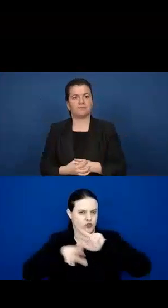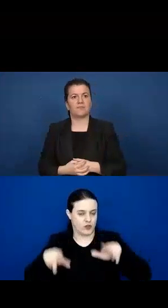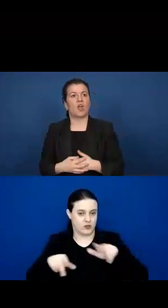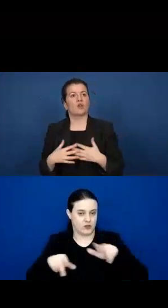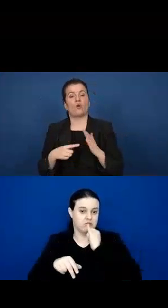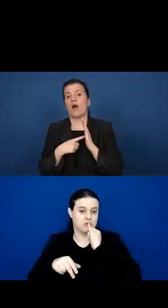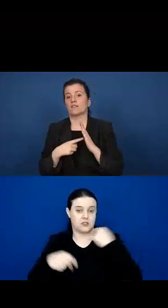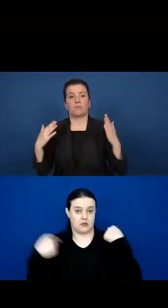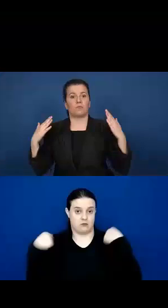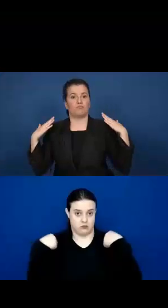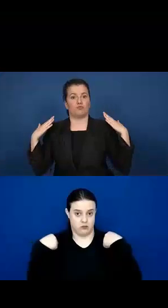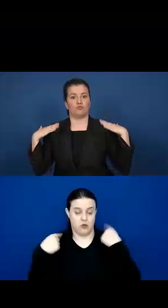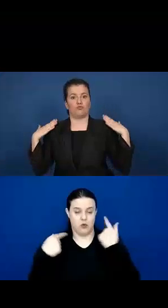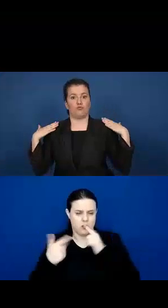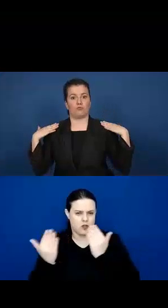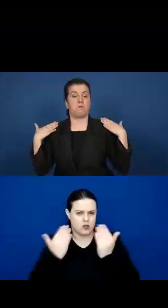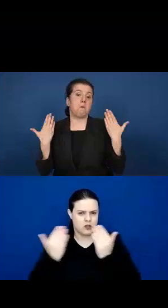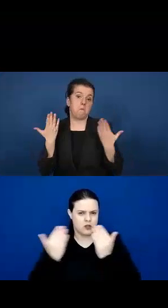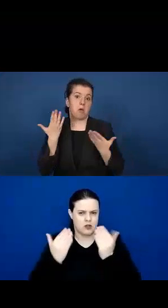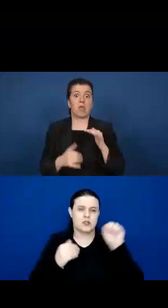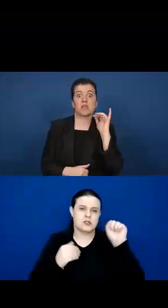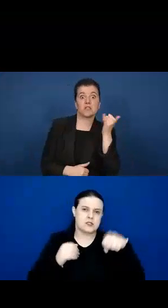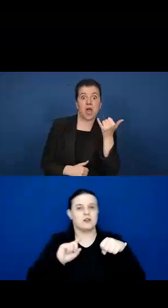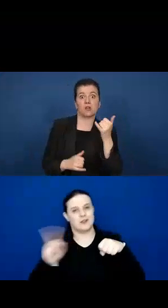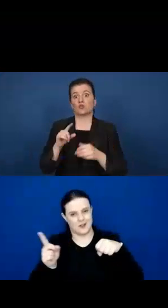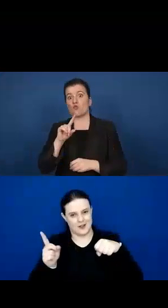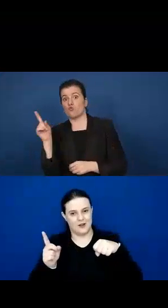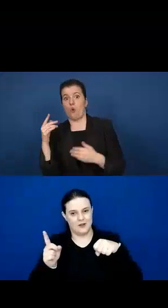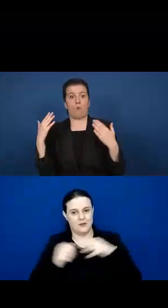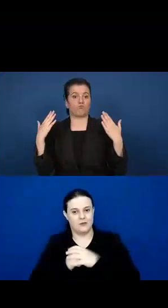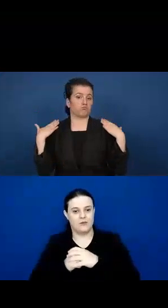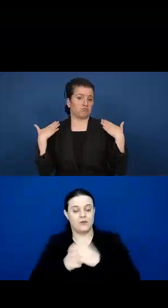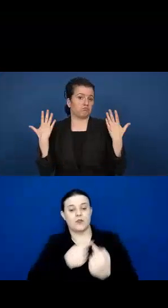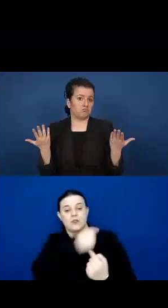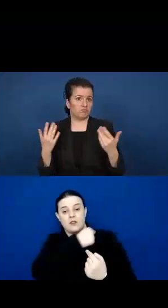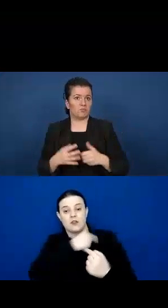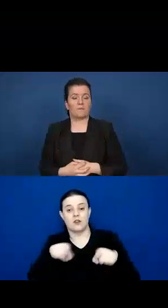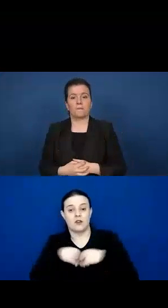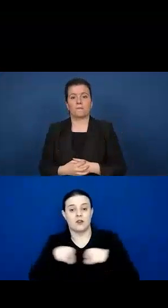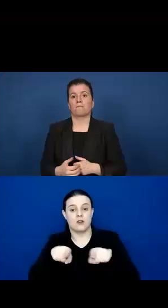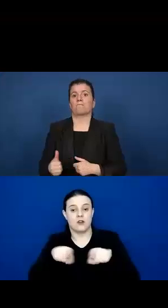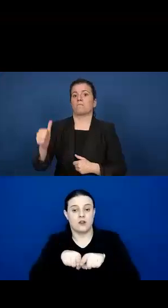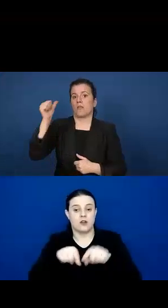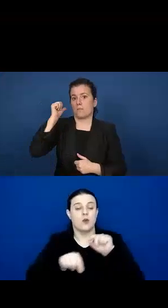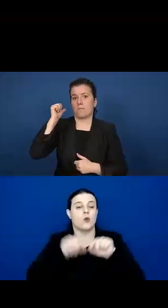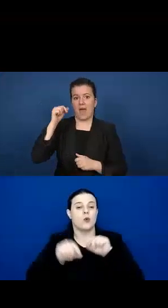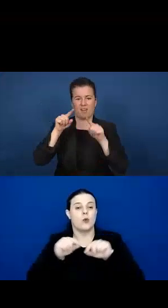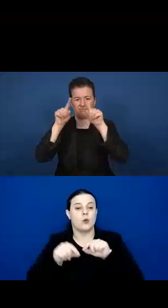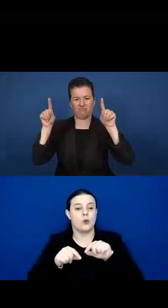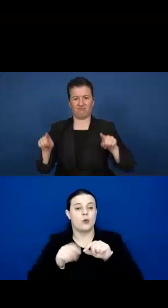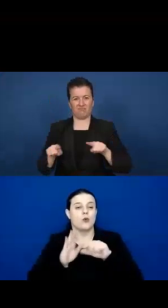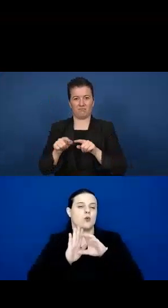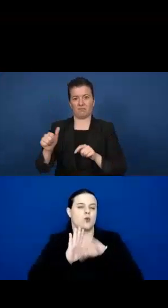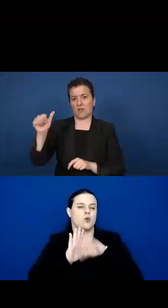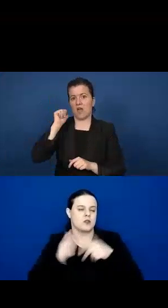zone can distinguish between yes or no. A screen on the back displays haptograms corresponding to concepts and relations,